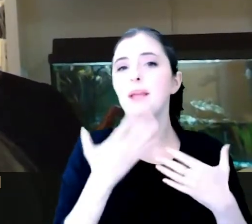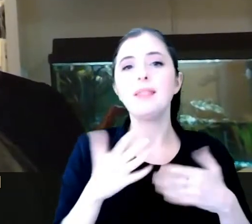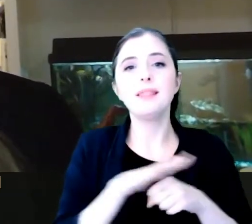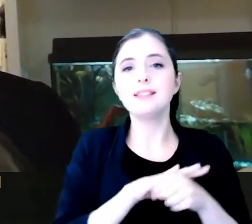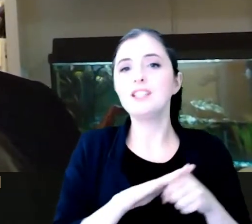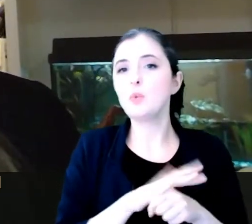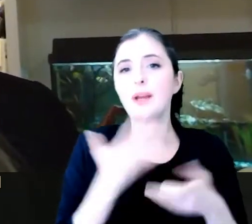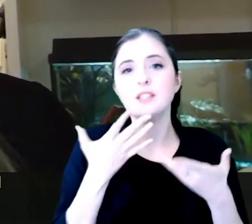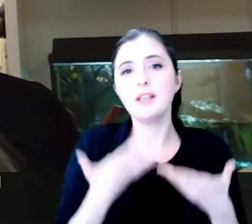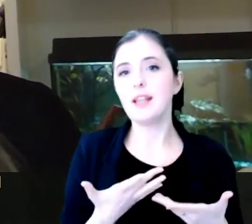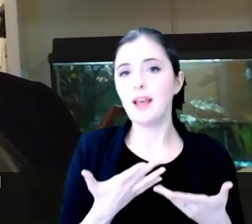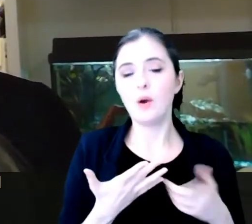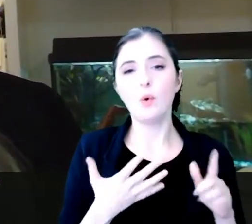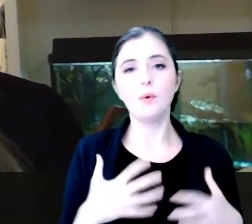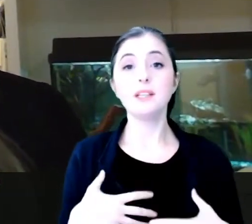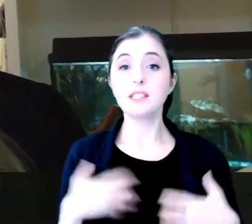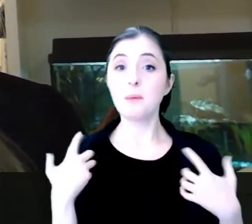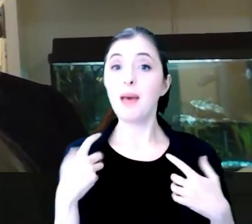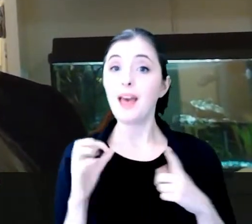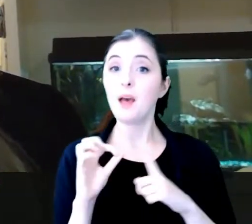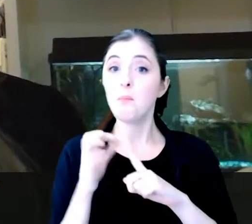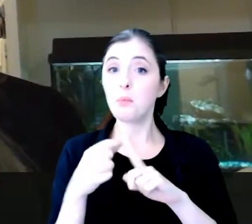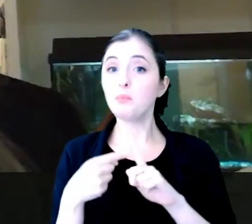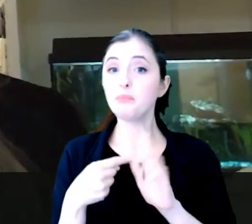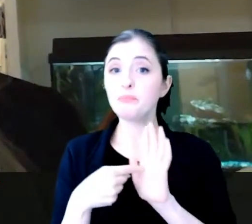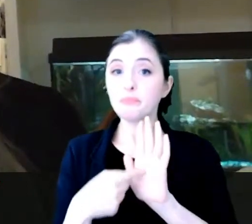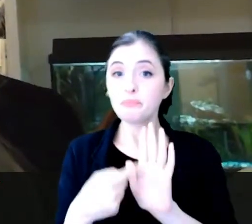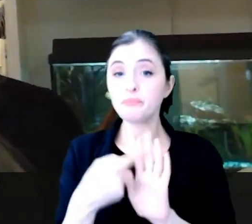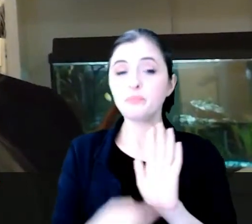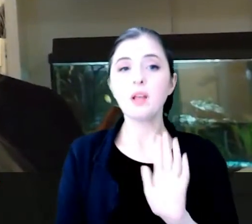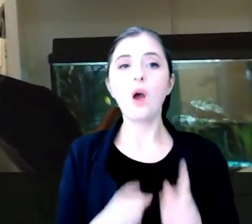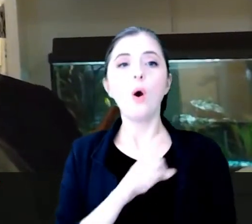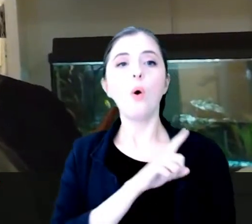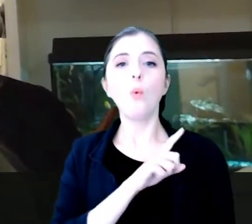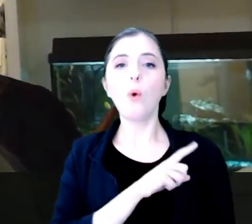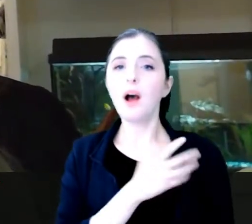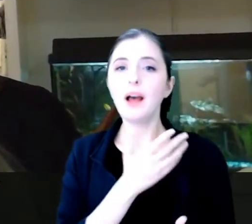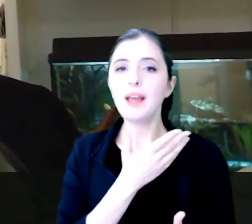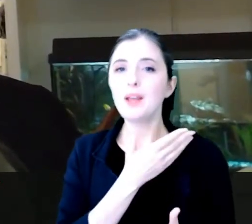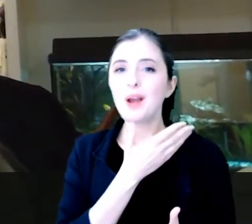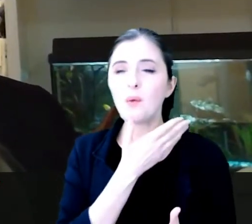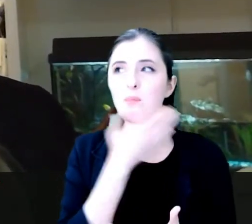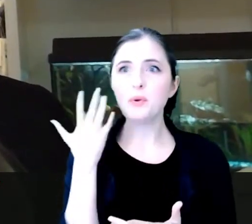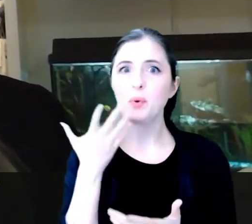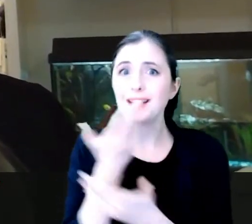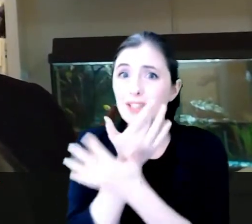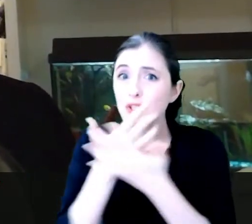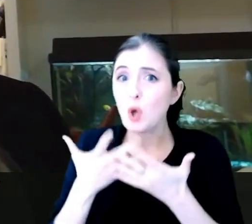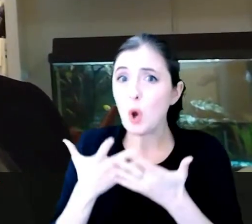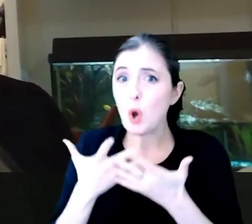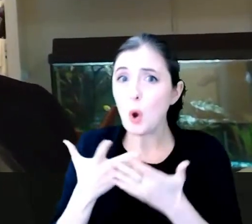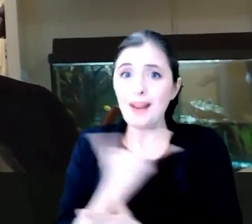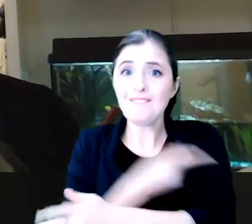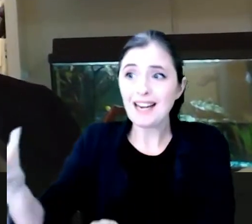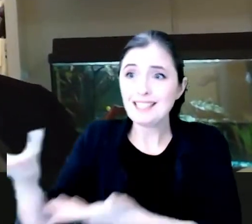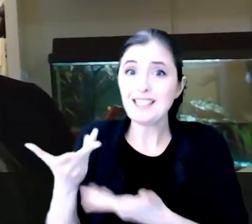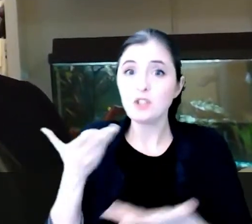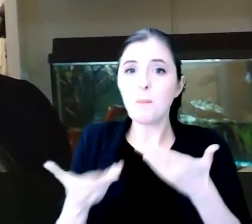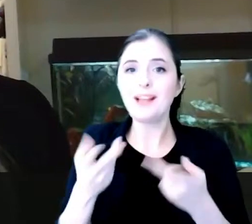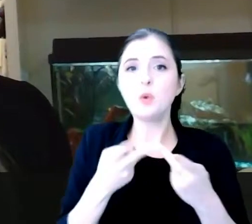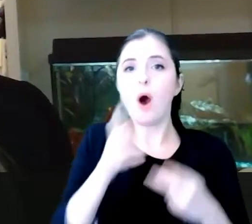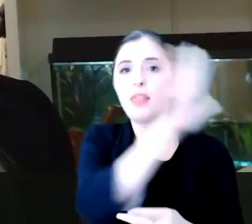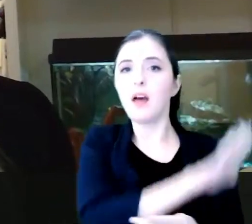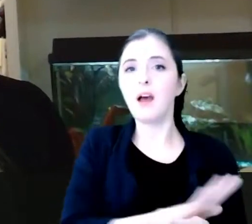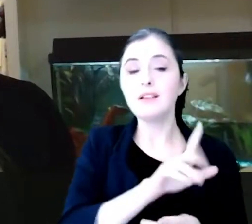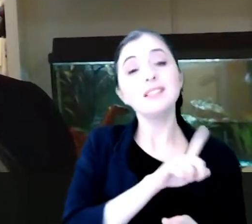As the Mayor did point out, the reason that we haven't had so many vaccines as some parts of the country is our age profile.